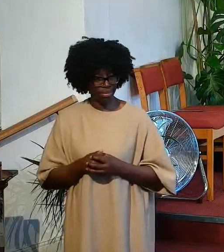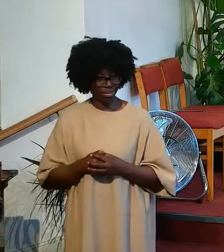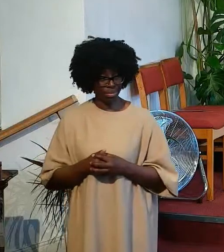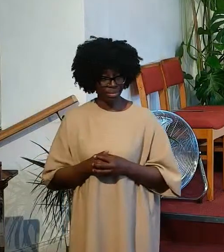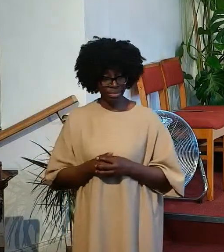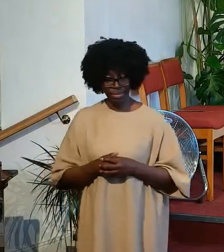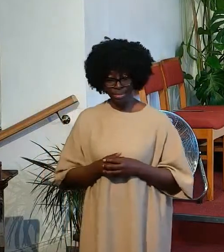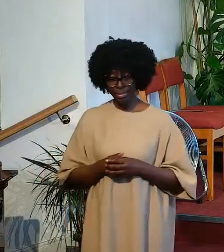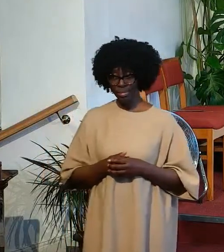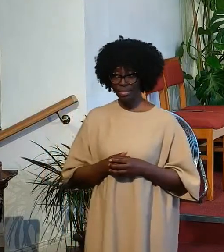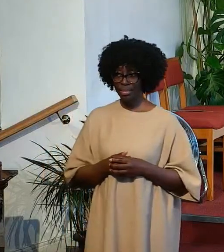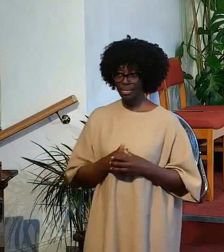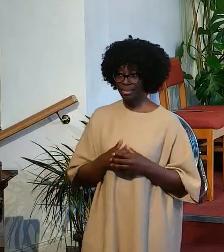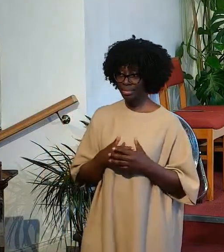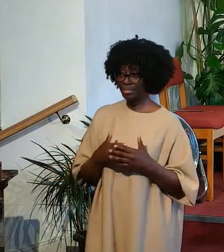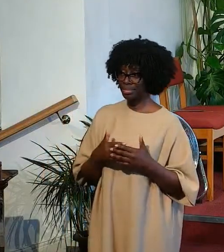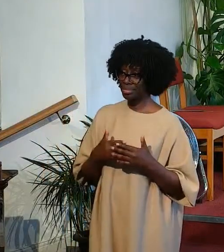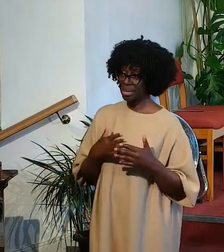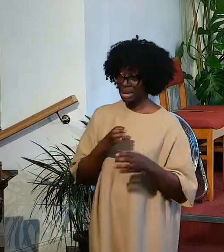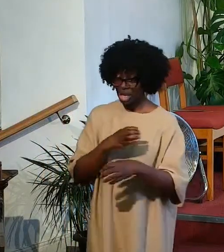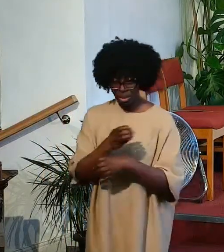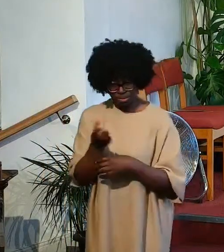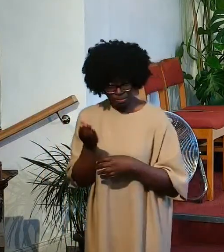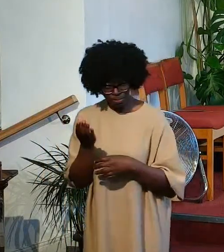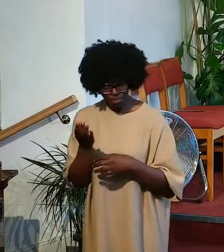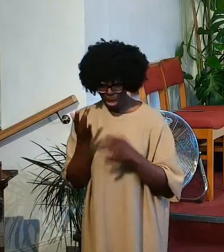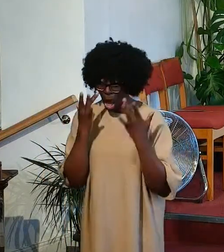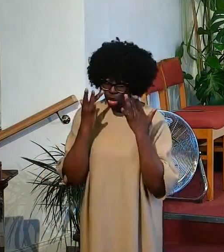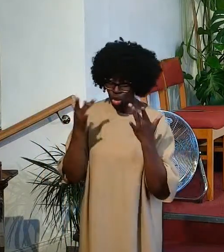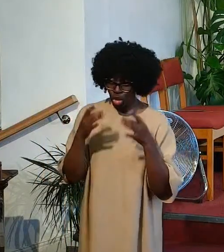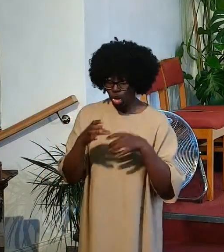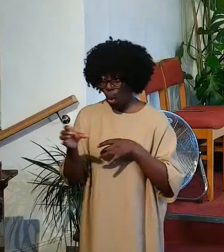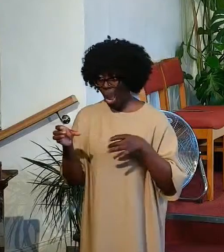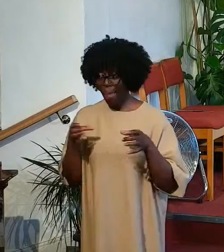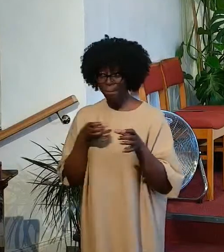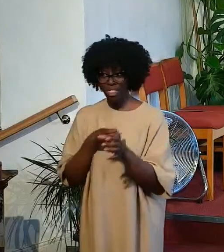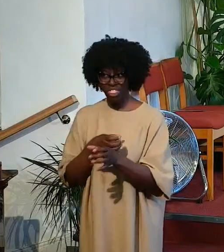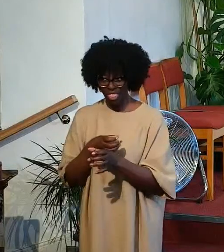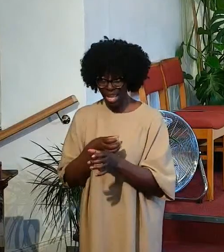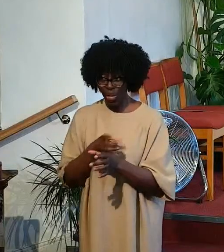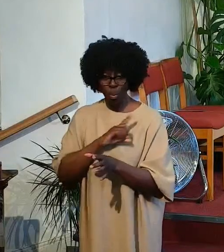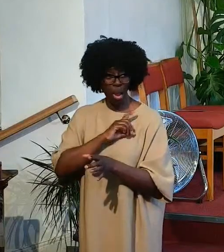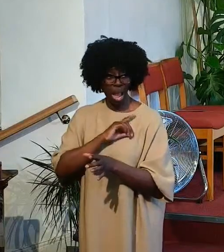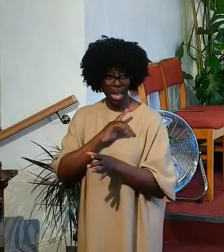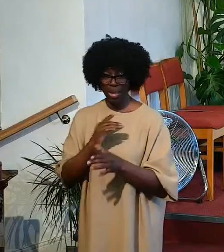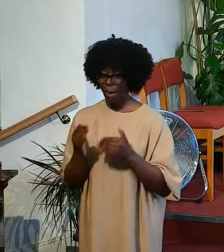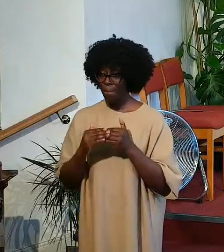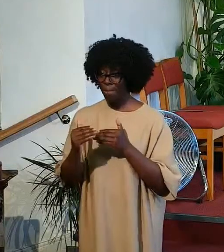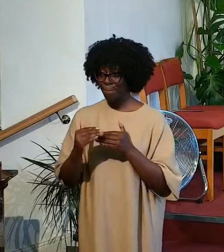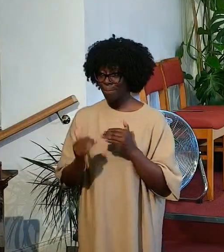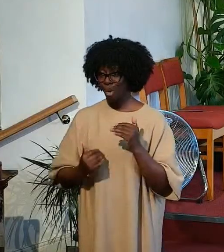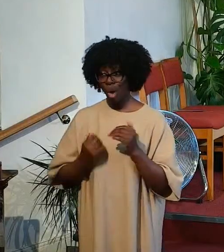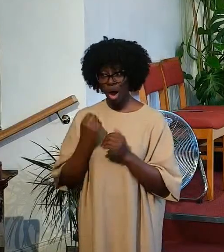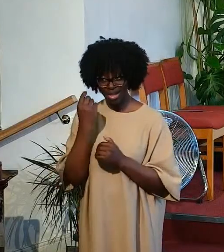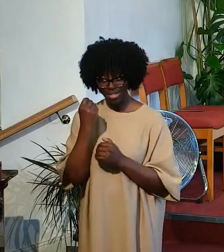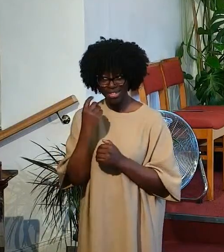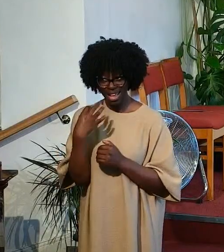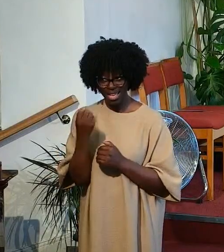So let us show some empathy. Now we have more understanding of why. Let's go forth and